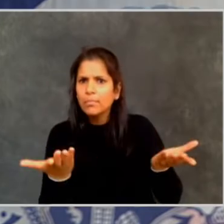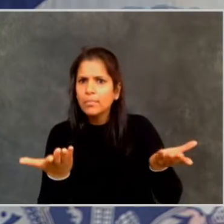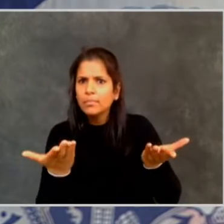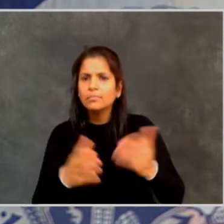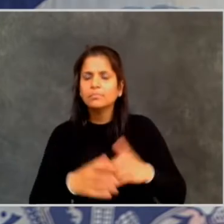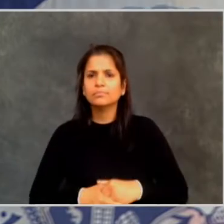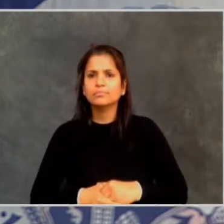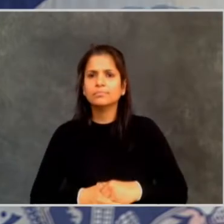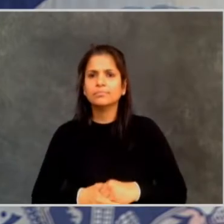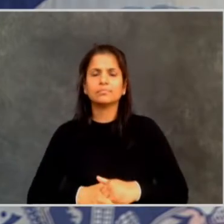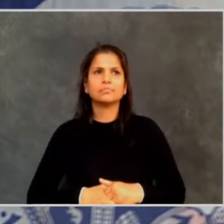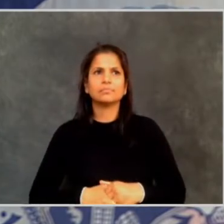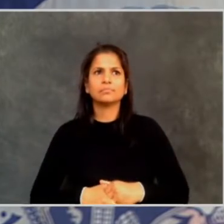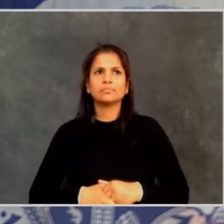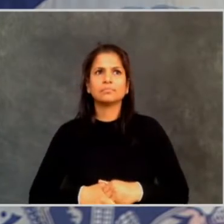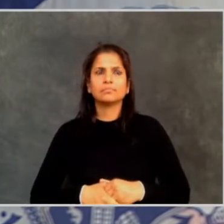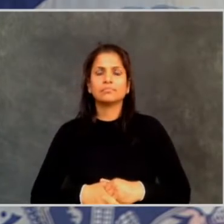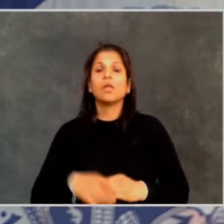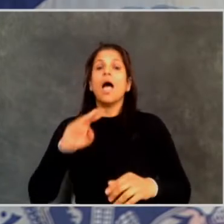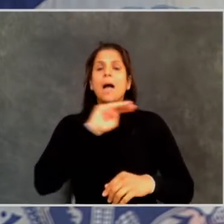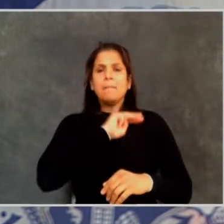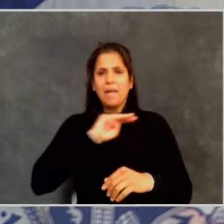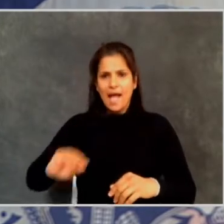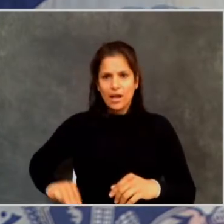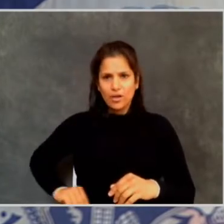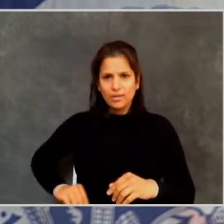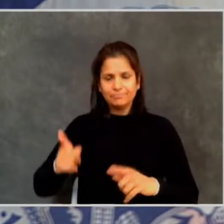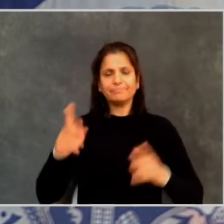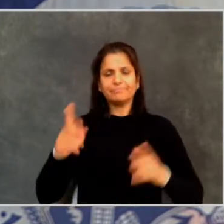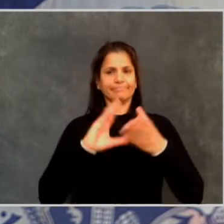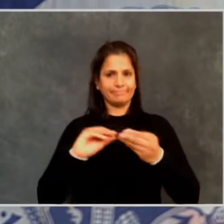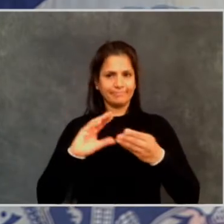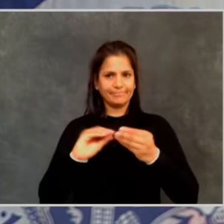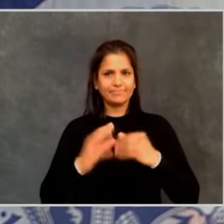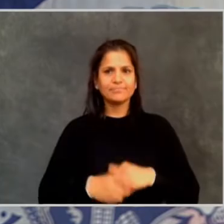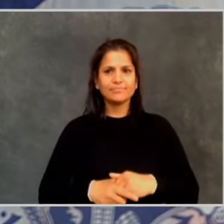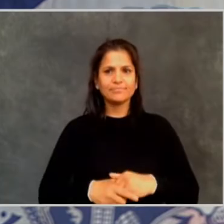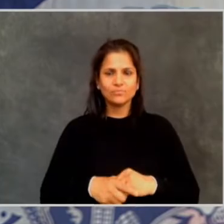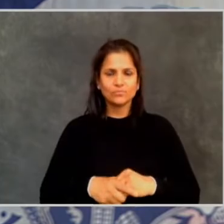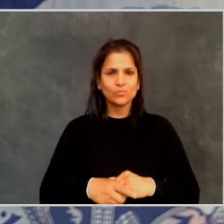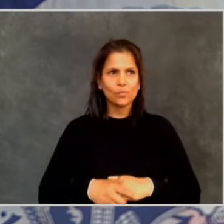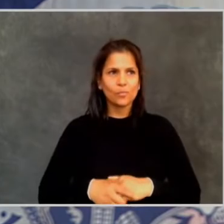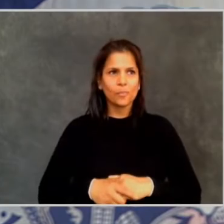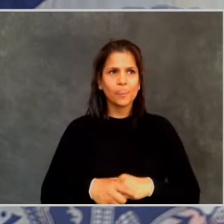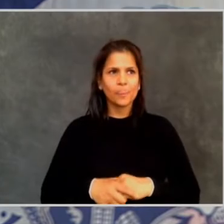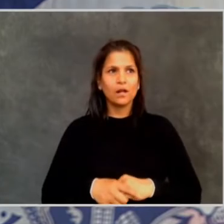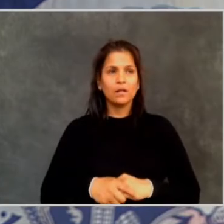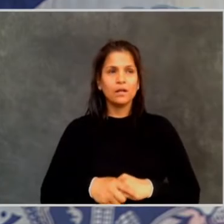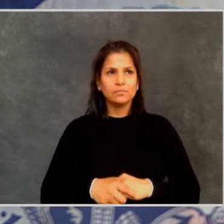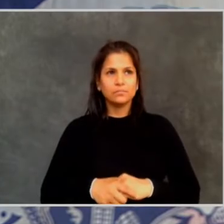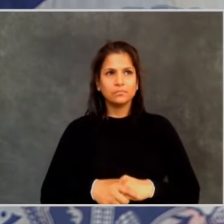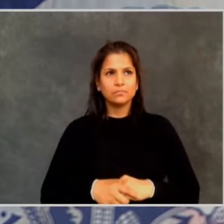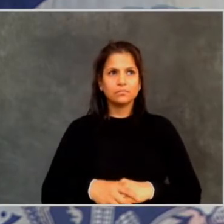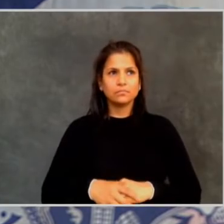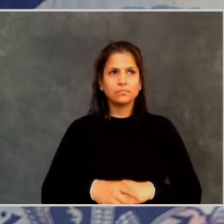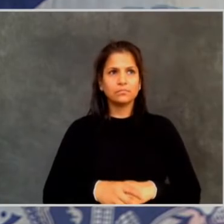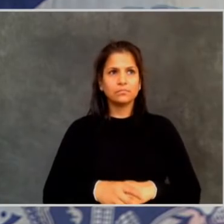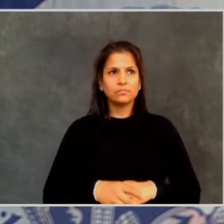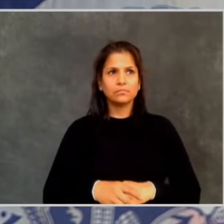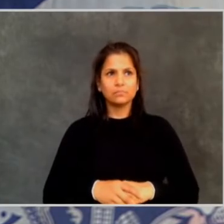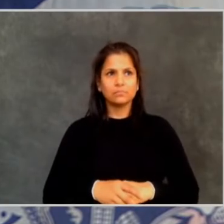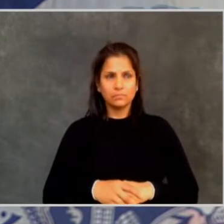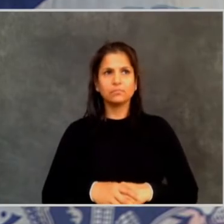So the Corrections Department, for the officers who require any